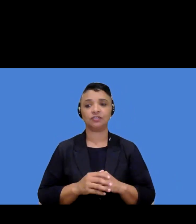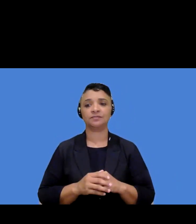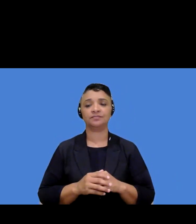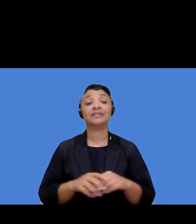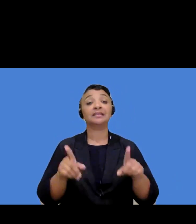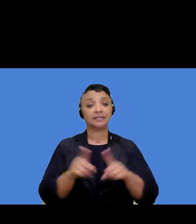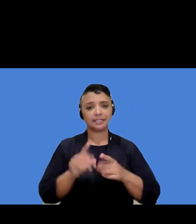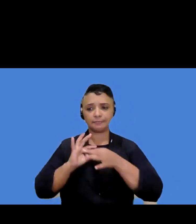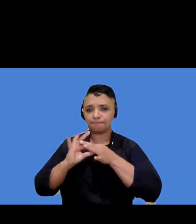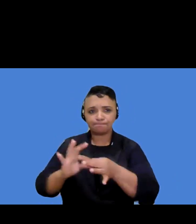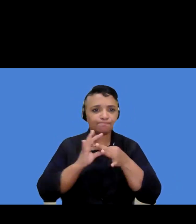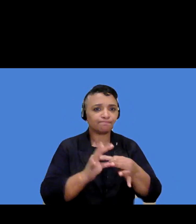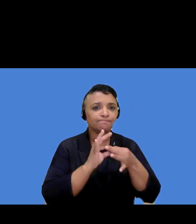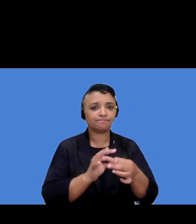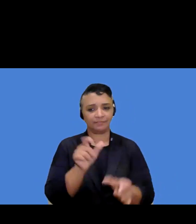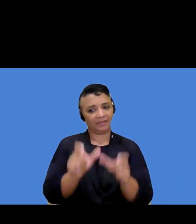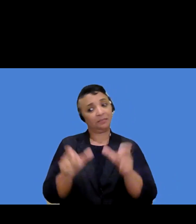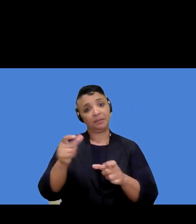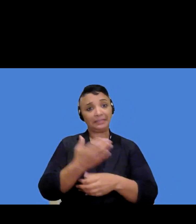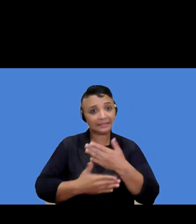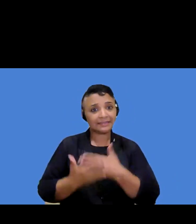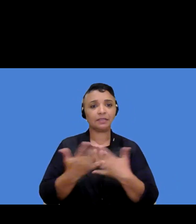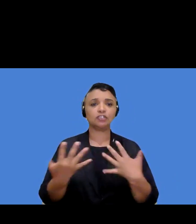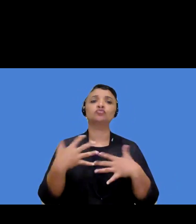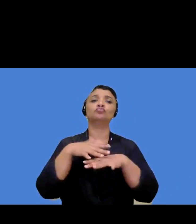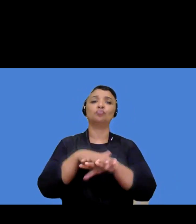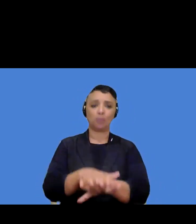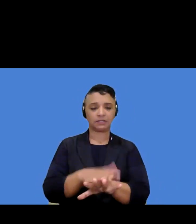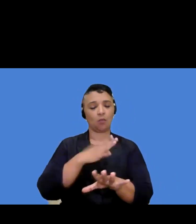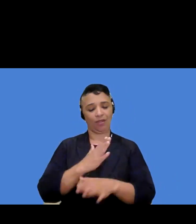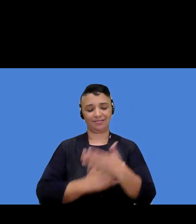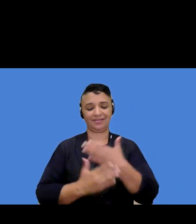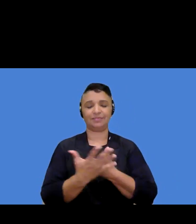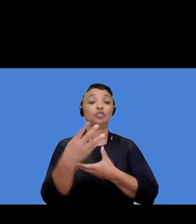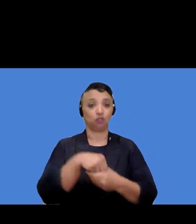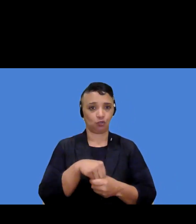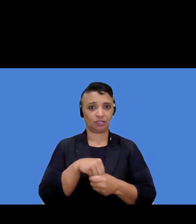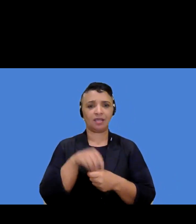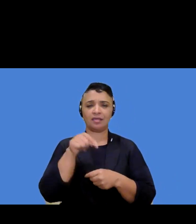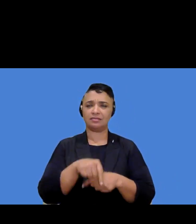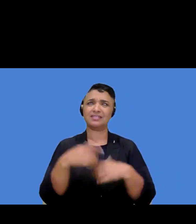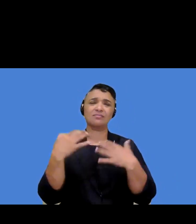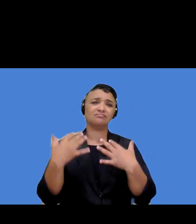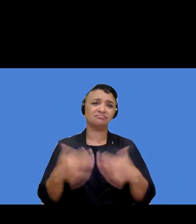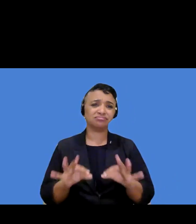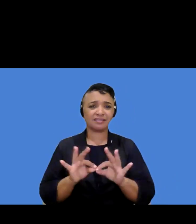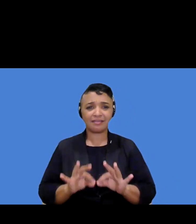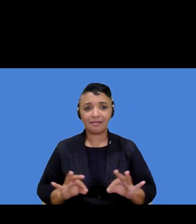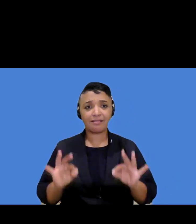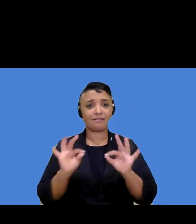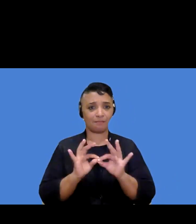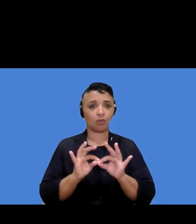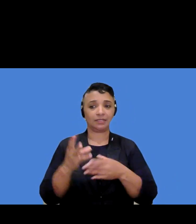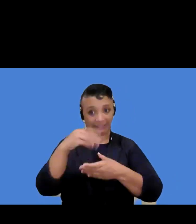of people with disabilities for a mainstreaming disability inclusion, and which is one of the very crucial component of the